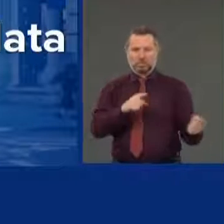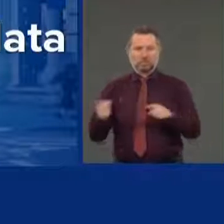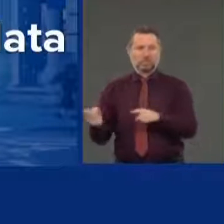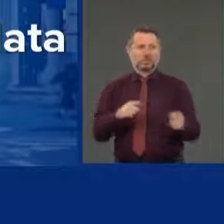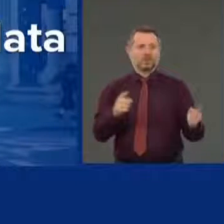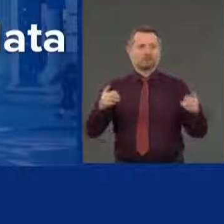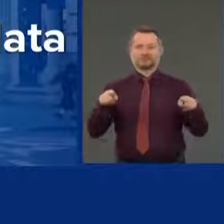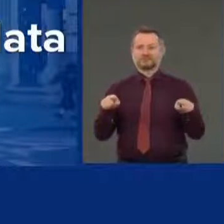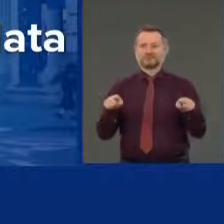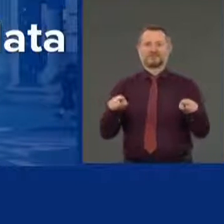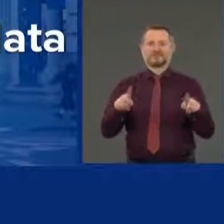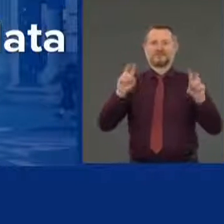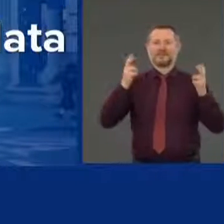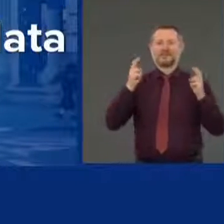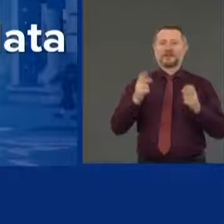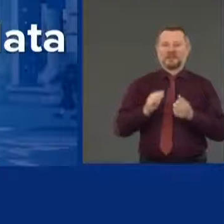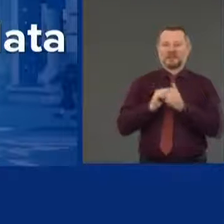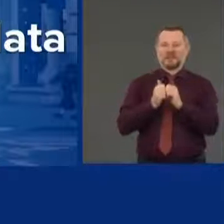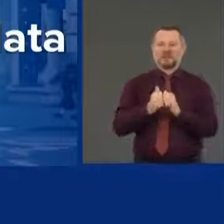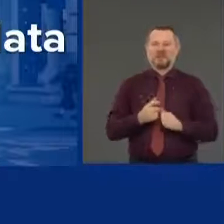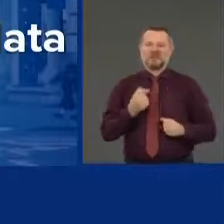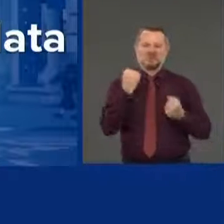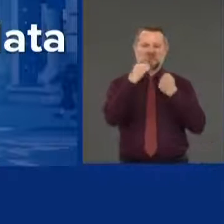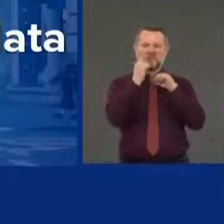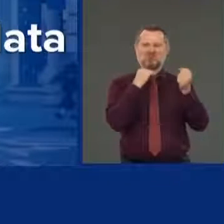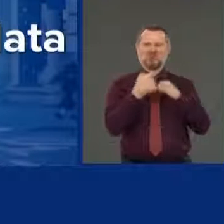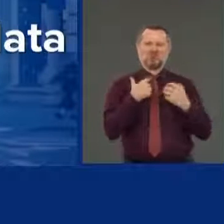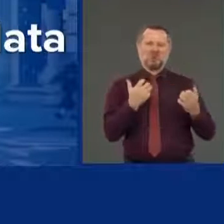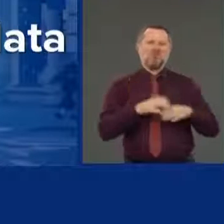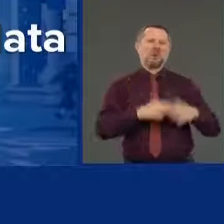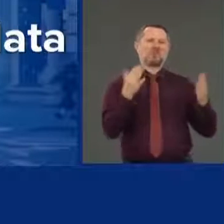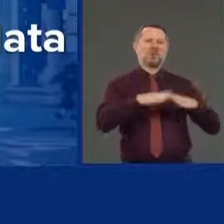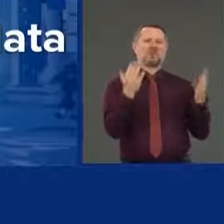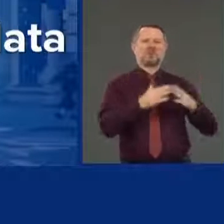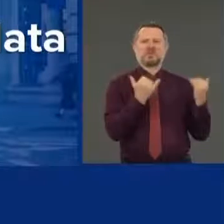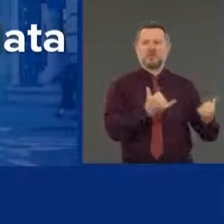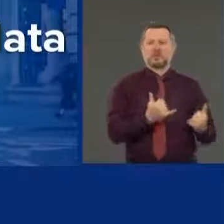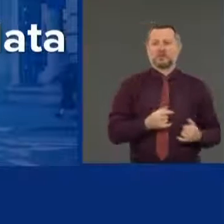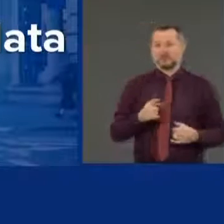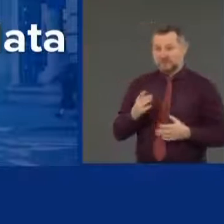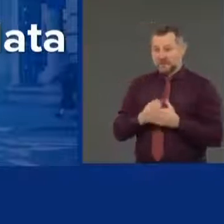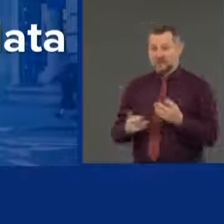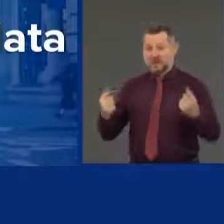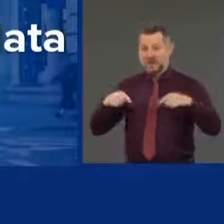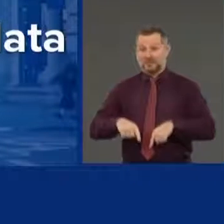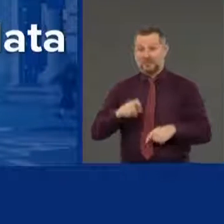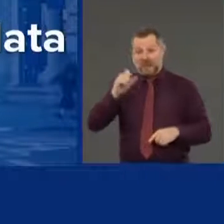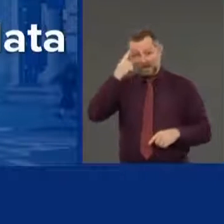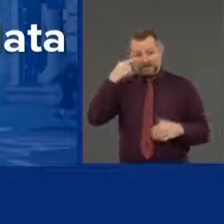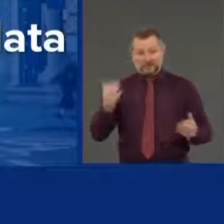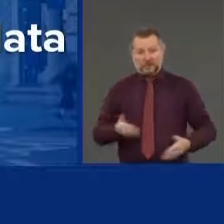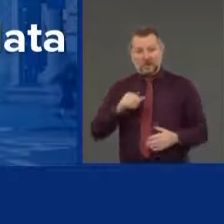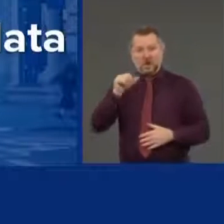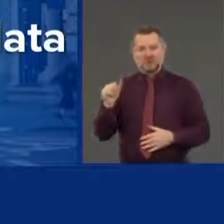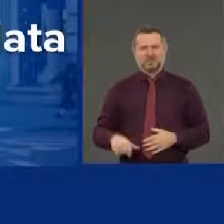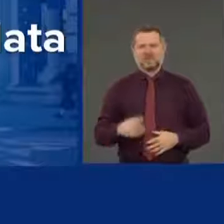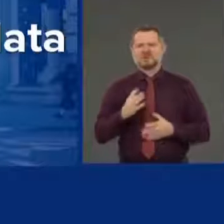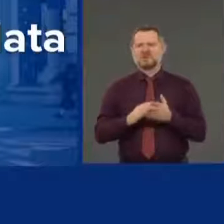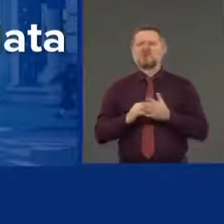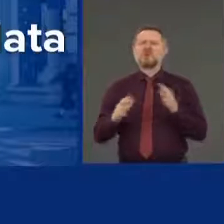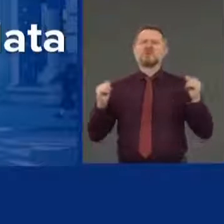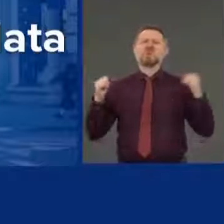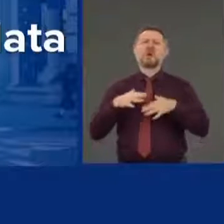had competing demonstrations right here in front of the Capitol. And there'd be one group that said reopen,